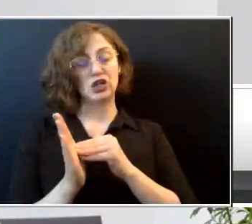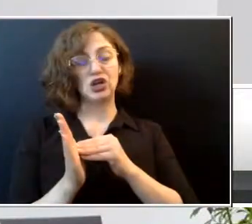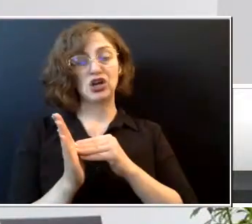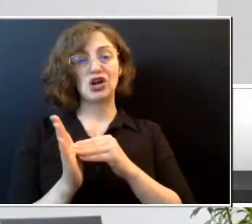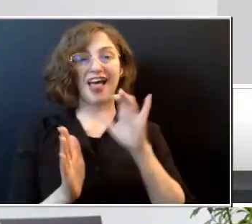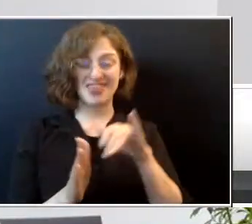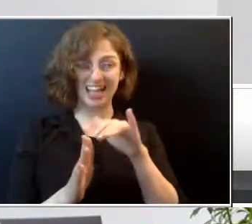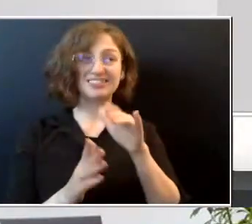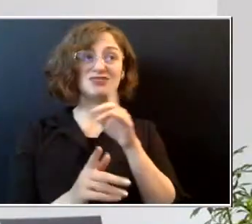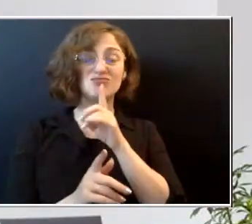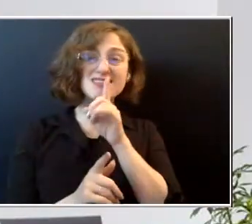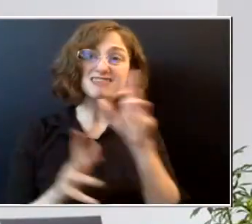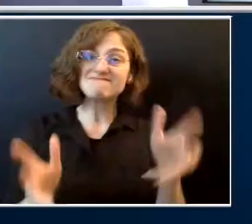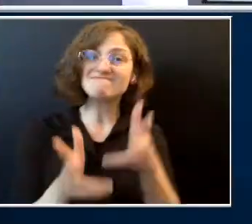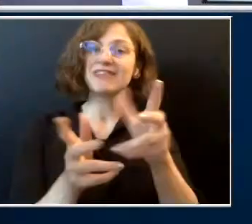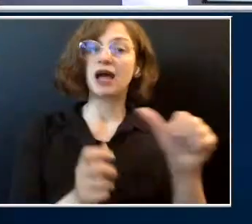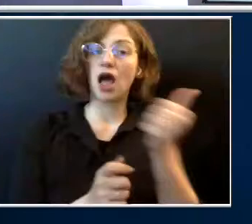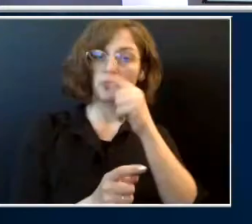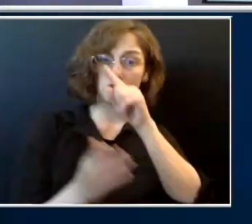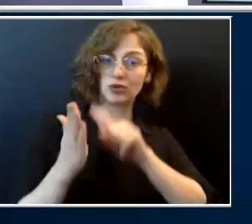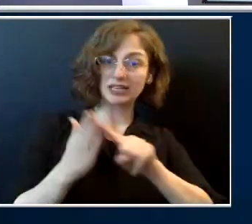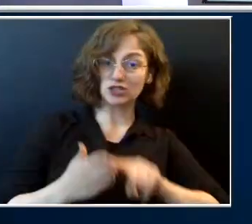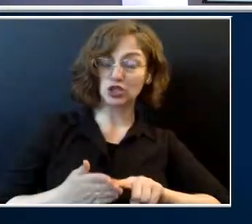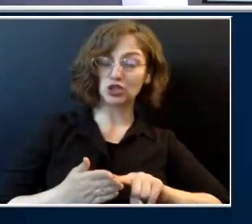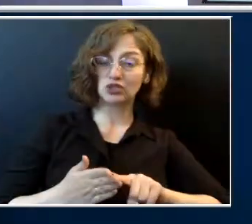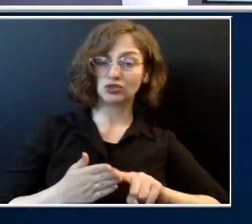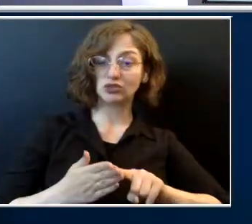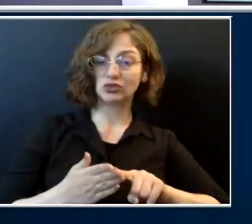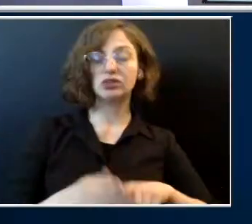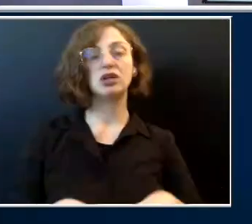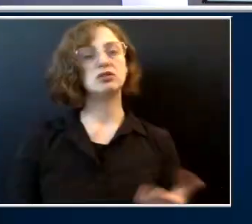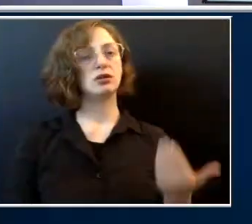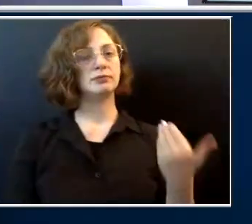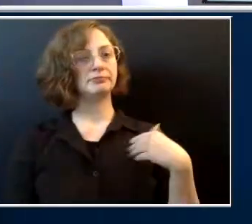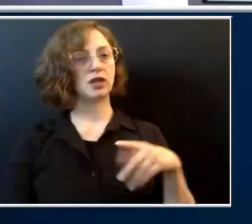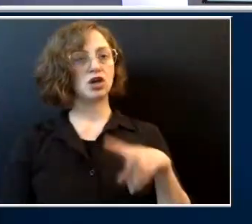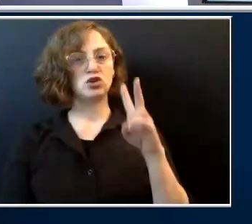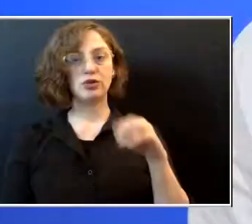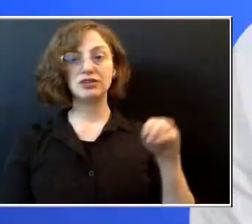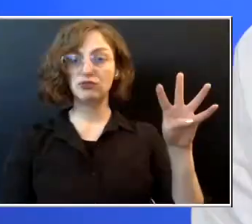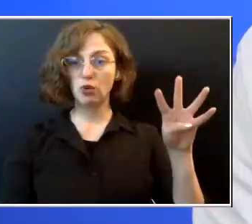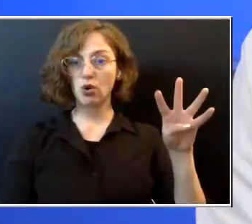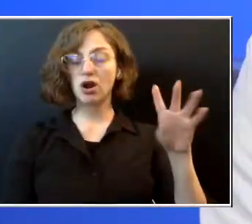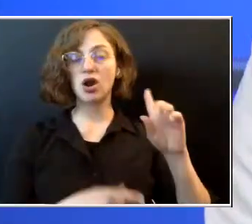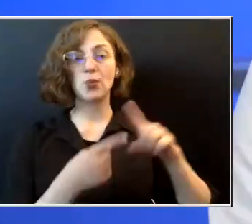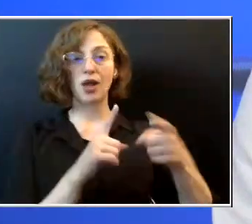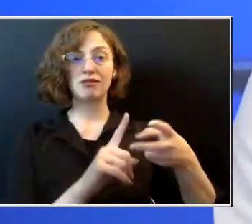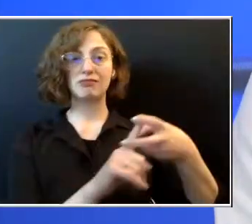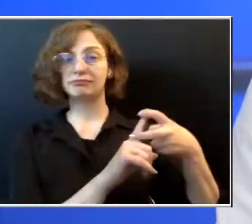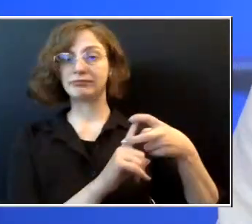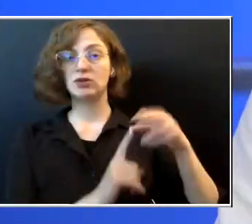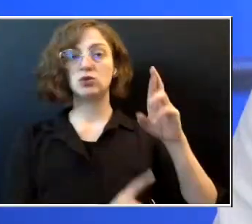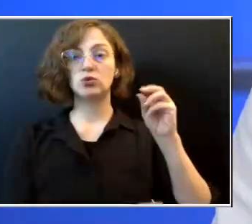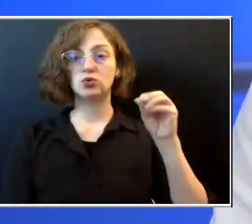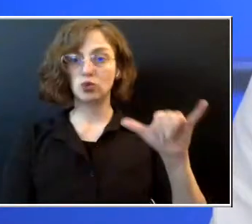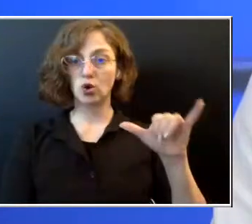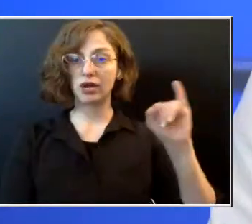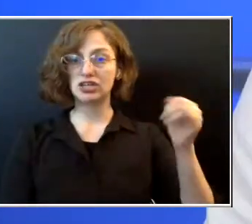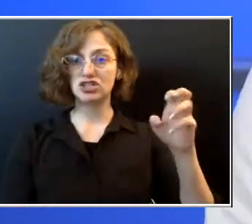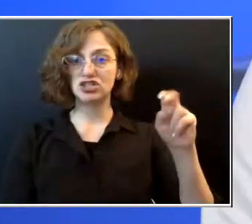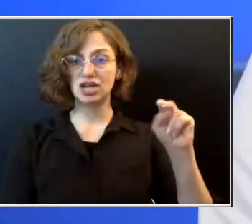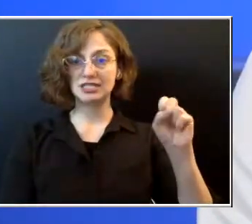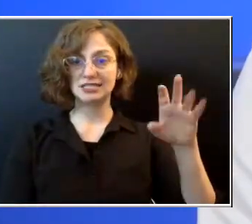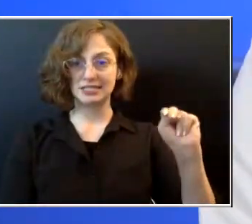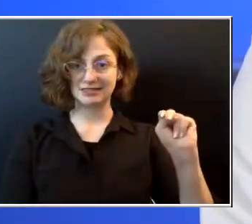forward. So in 2004, the recruitment of Roy Jensen also happened to be the year that we recruited